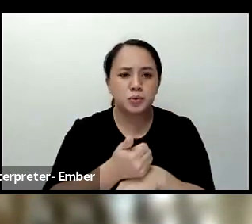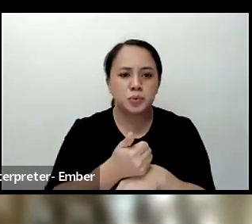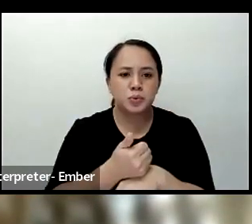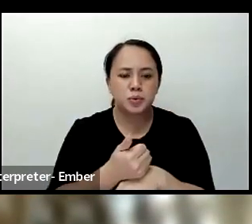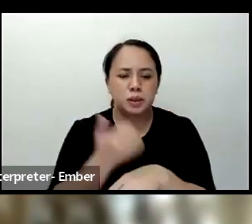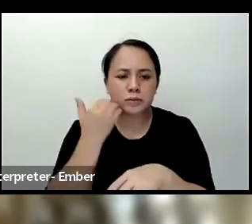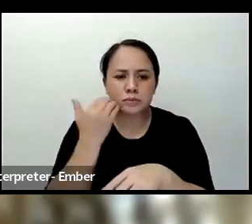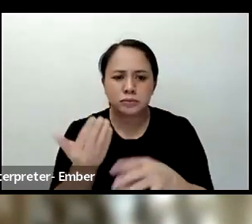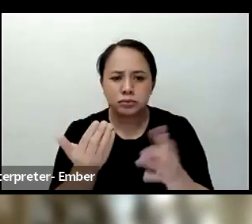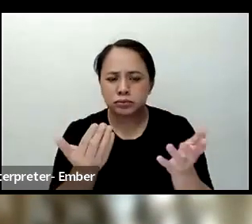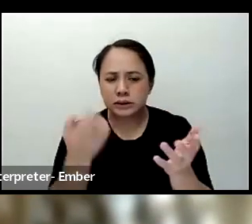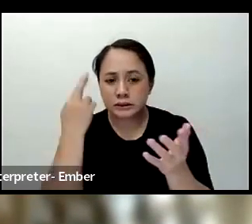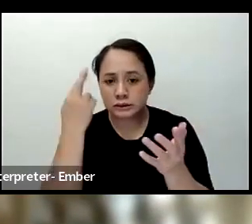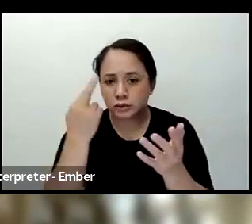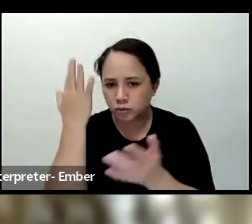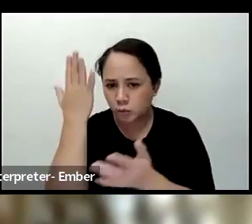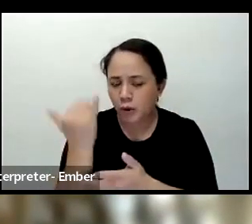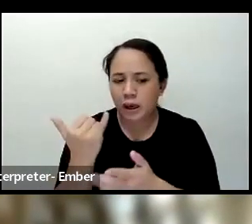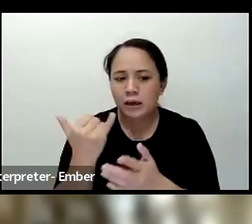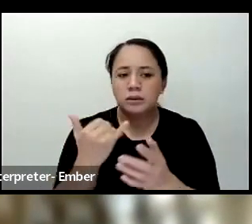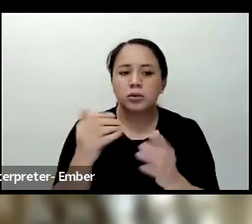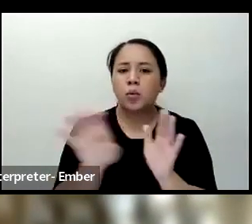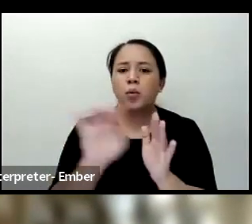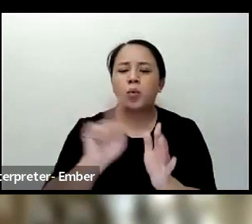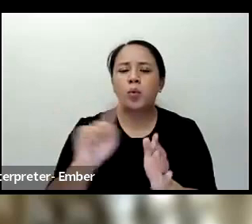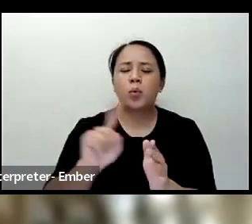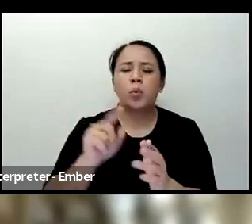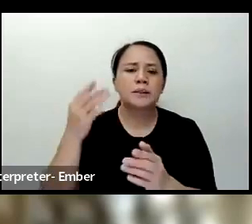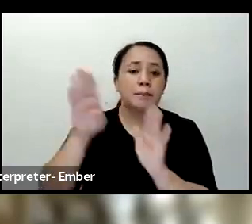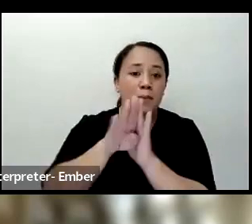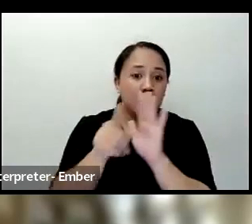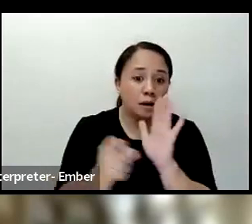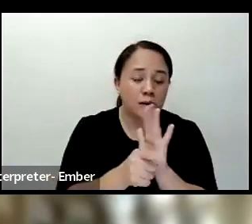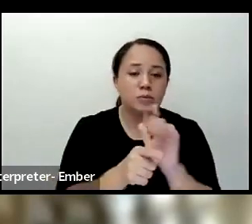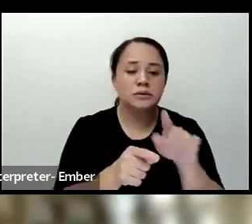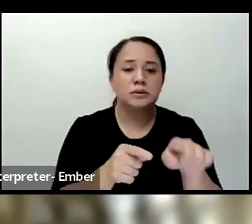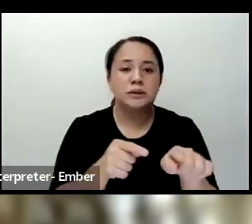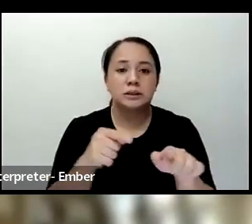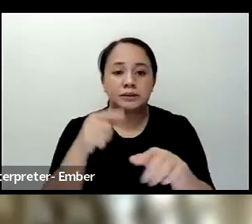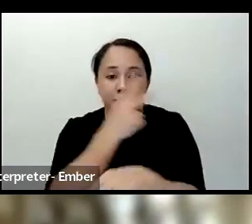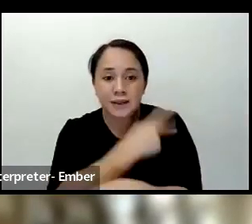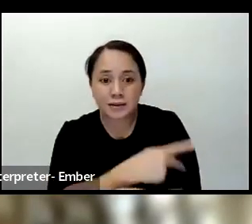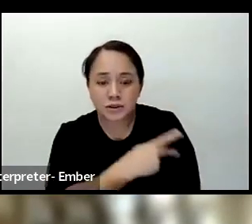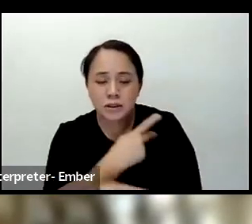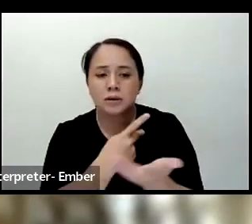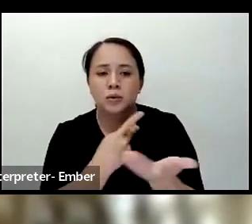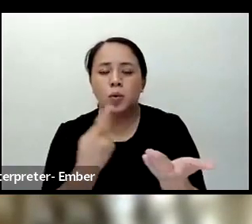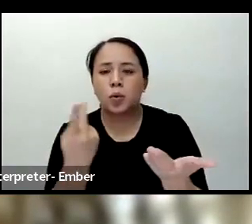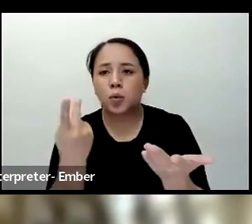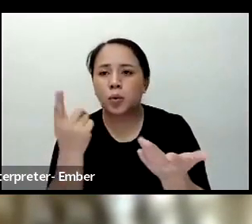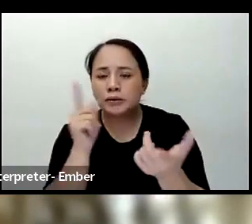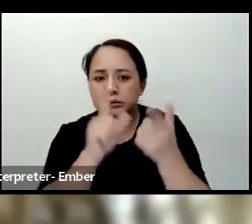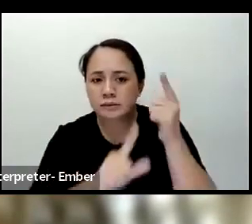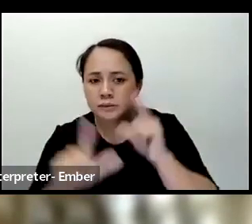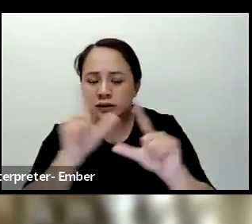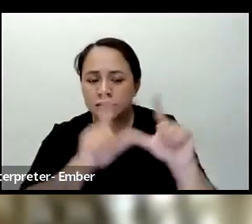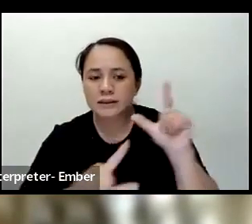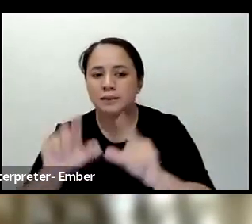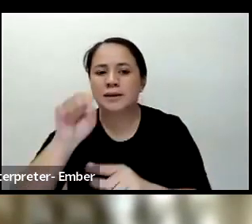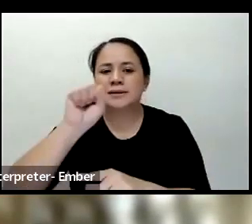causality based on history of the patient, maybe even on laboratory and other findings. Now, of